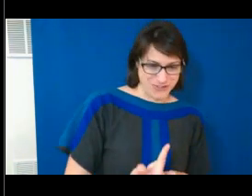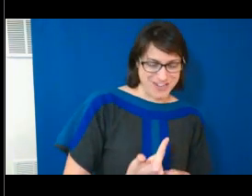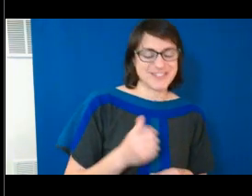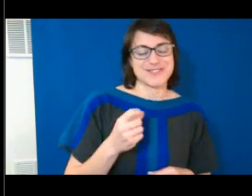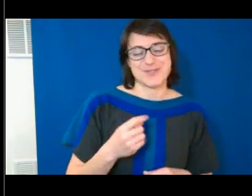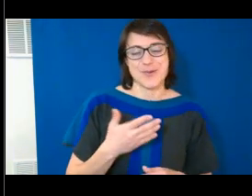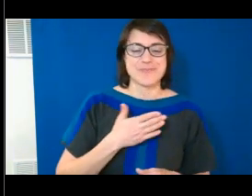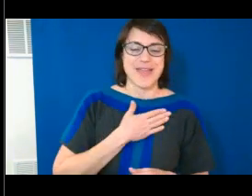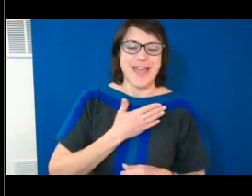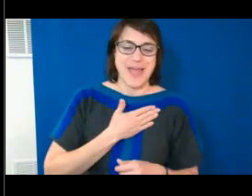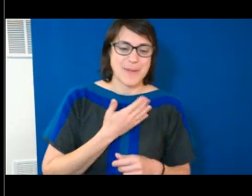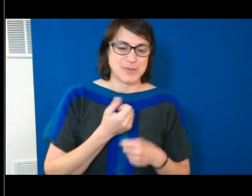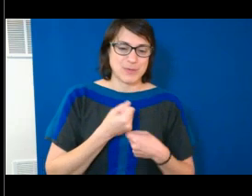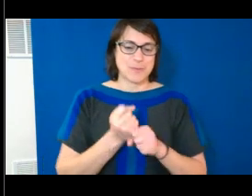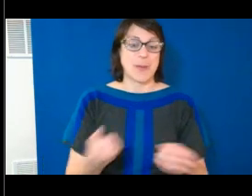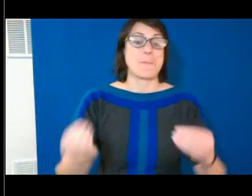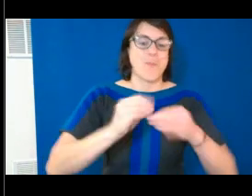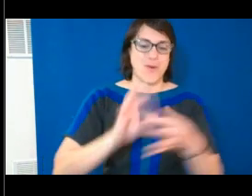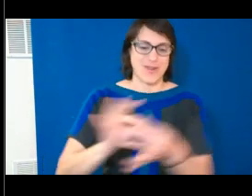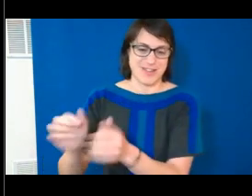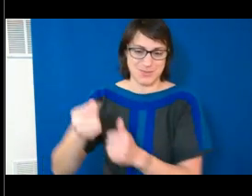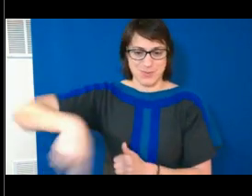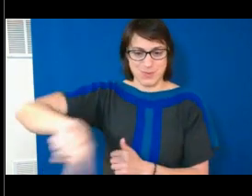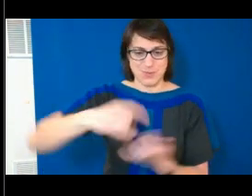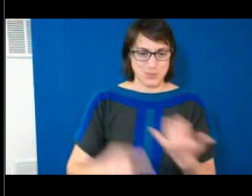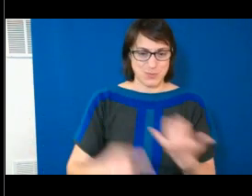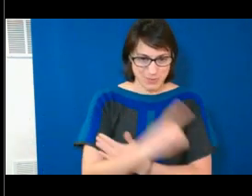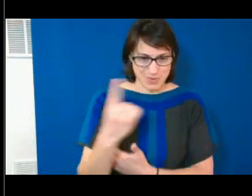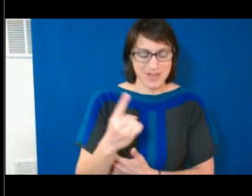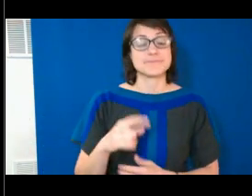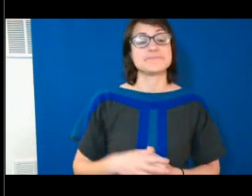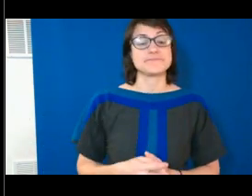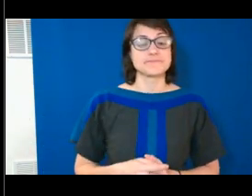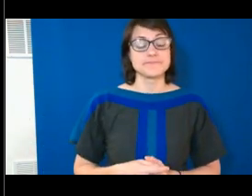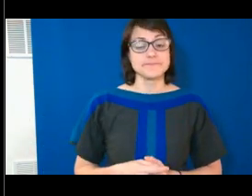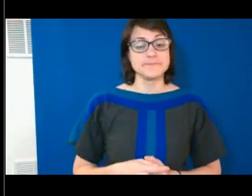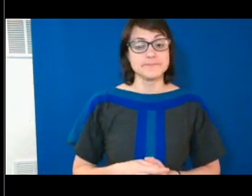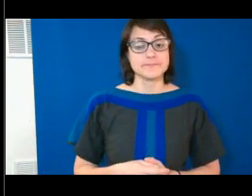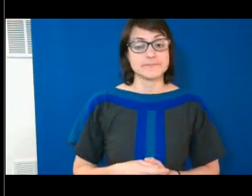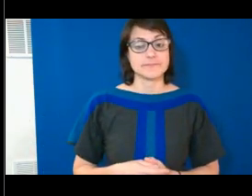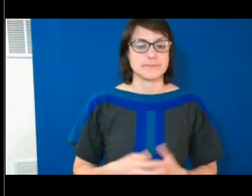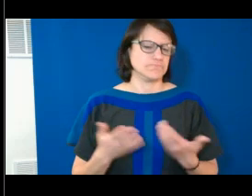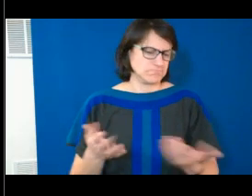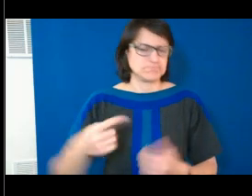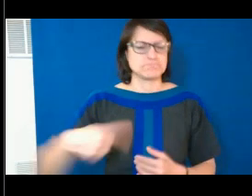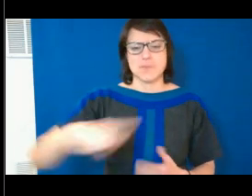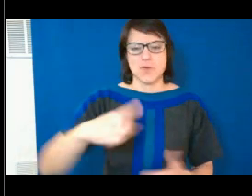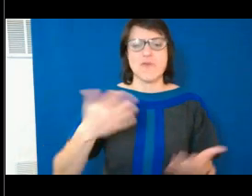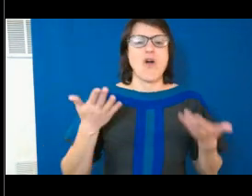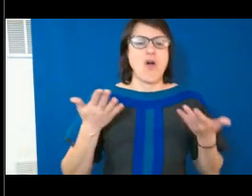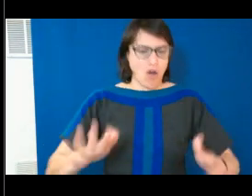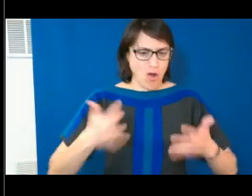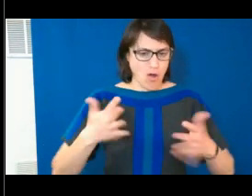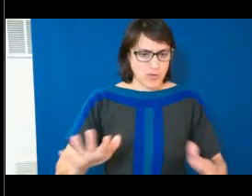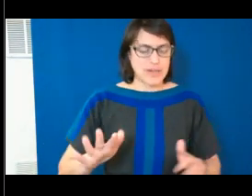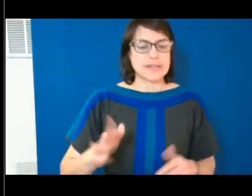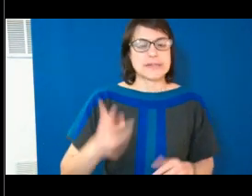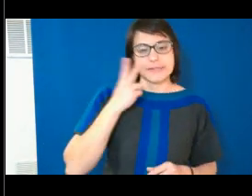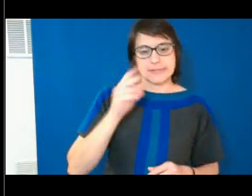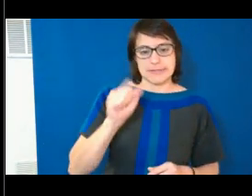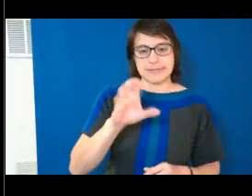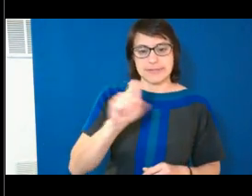all today. So let's go to the next slide, please. Since you already heard from Scott about the